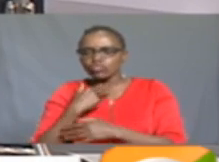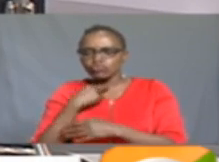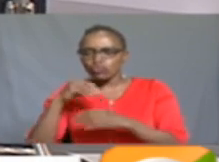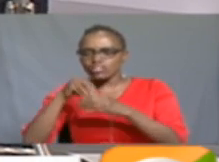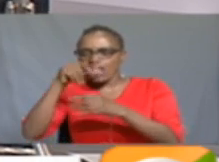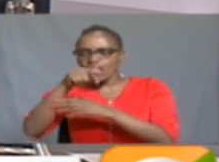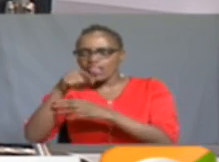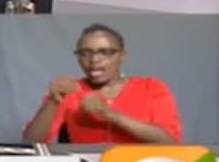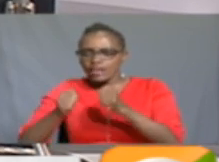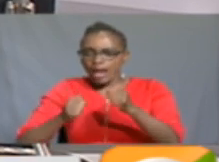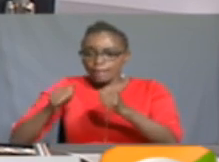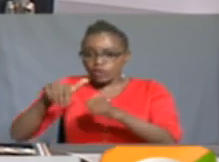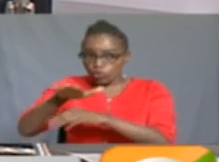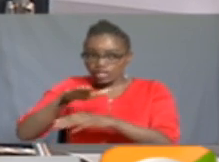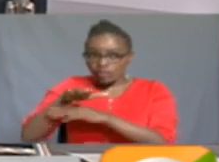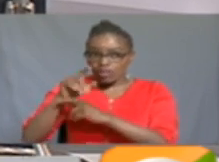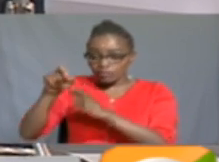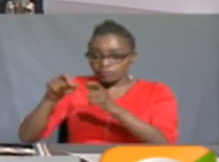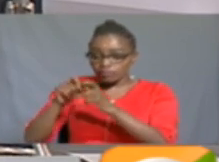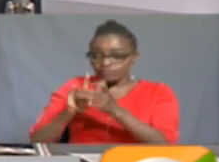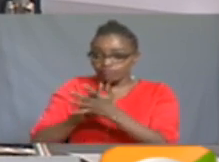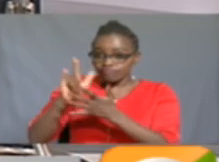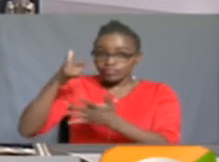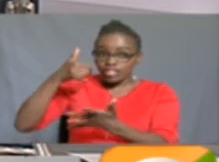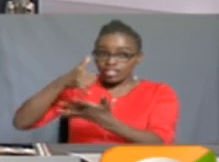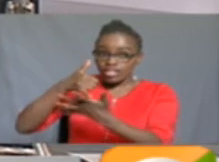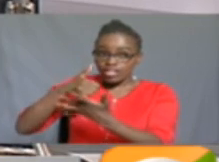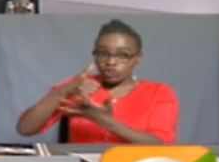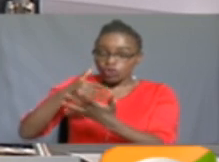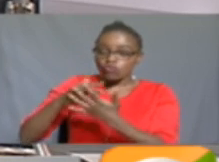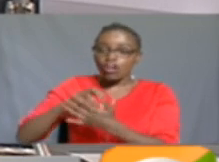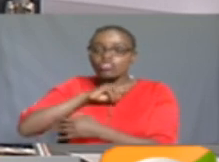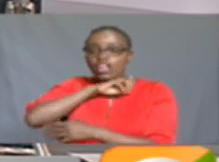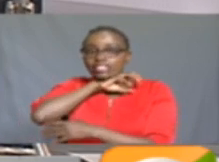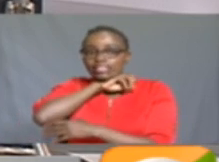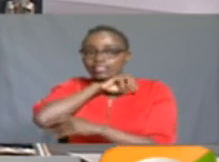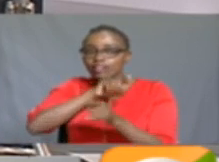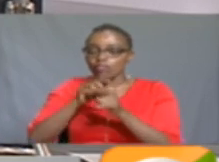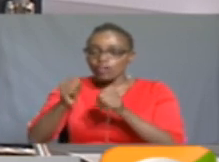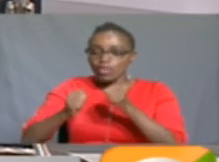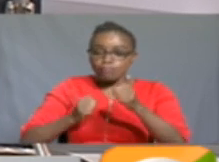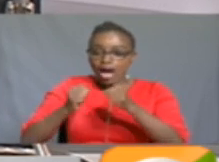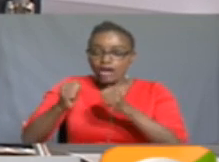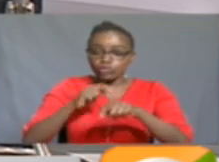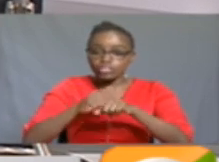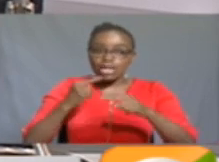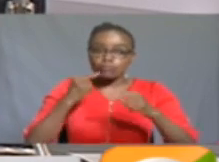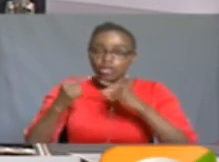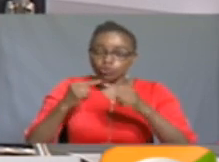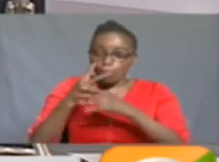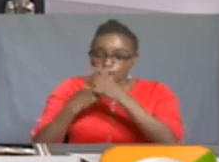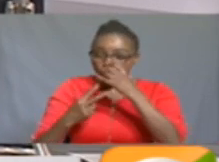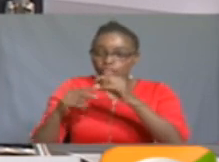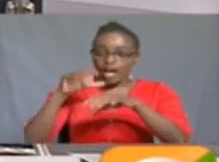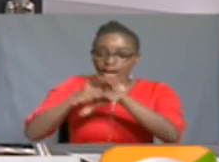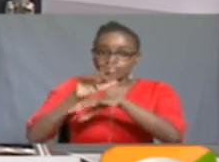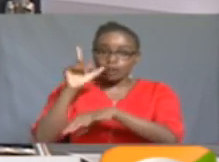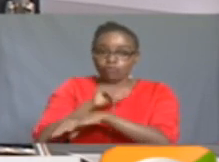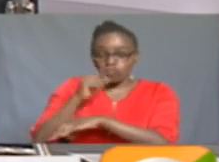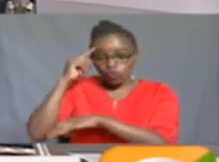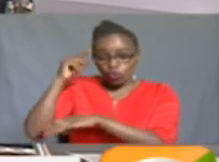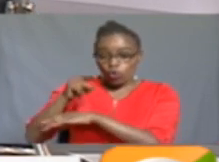cockpit over a certain number of flights, including the sounds of the pilots as they were speaking. Now, both have been recovered for